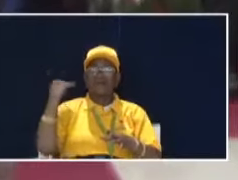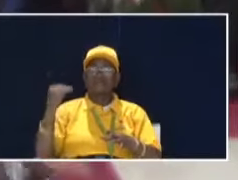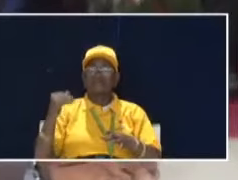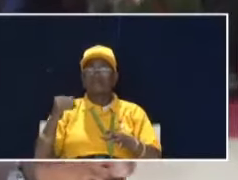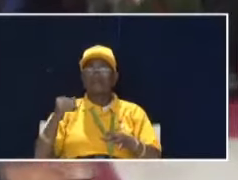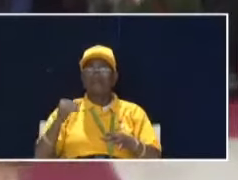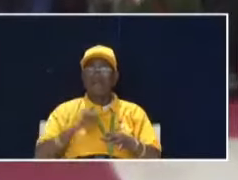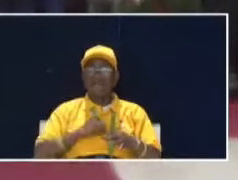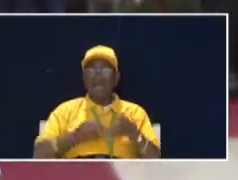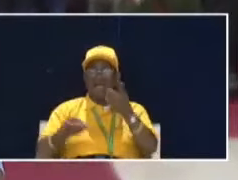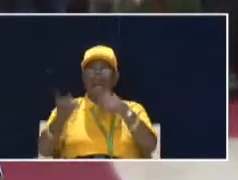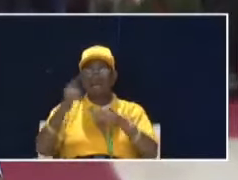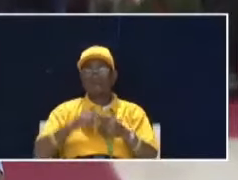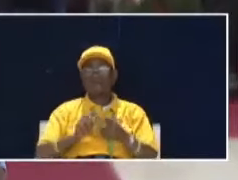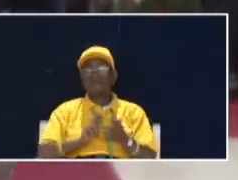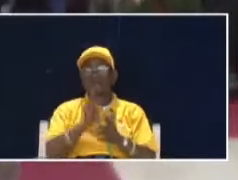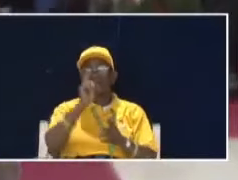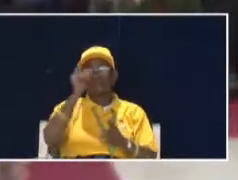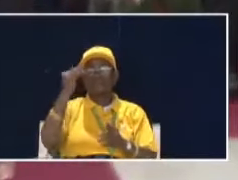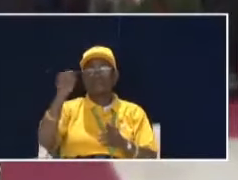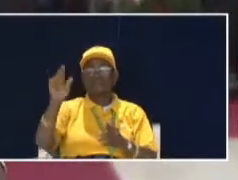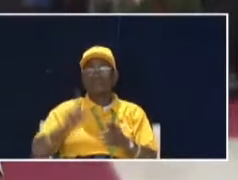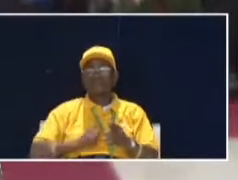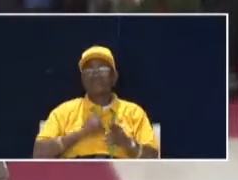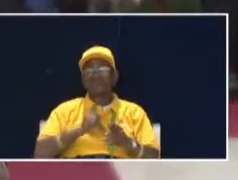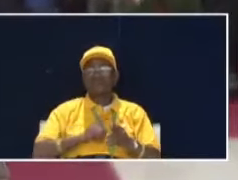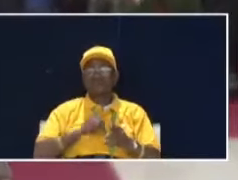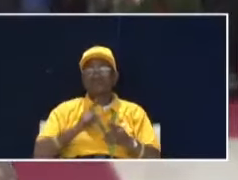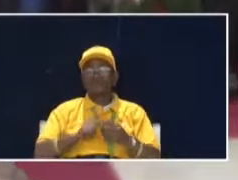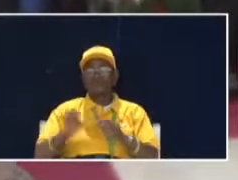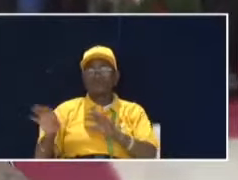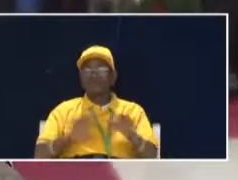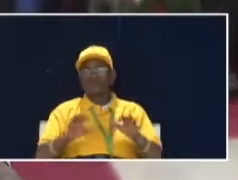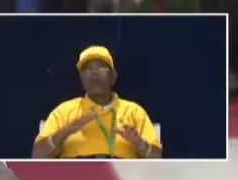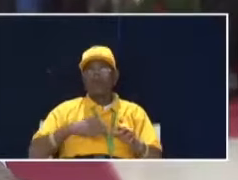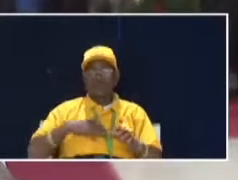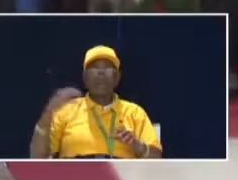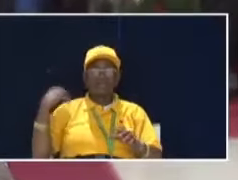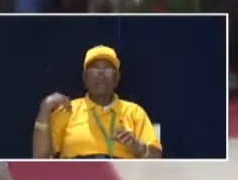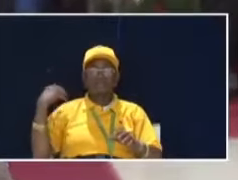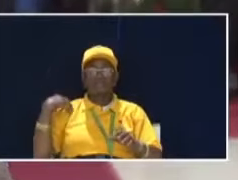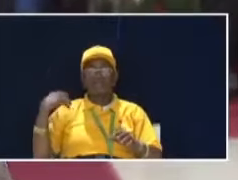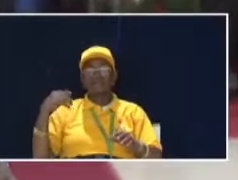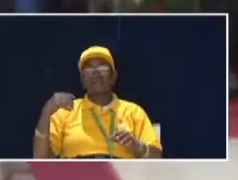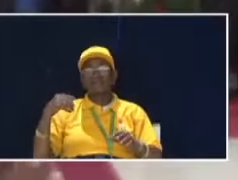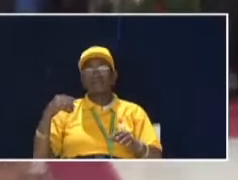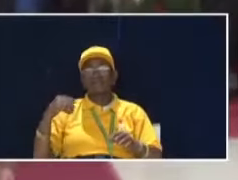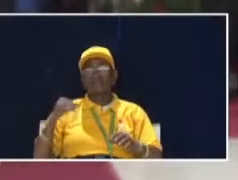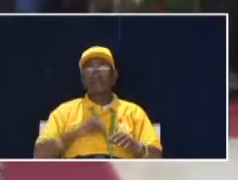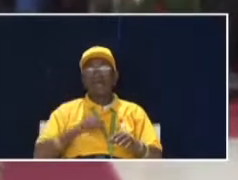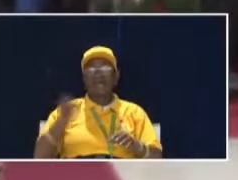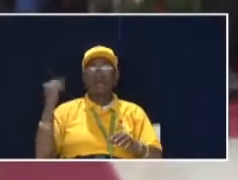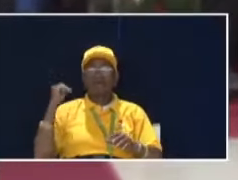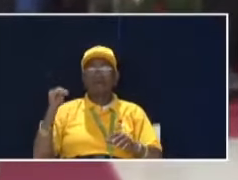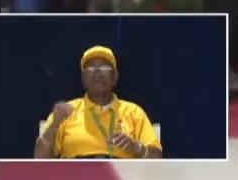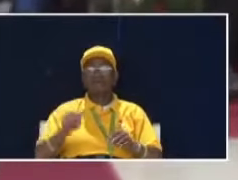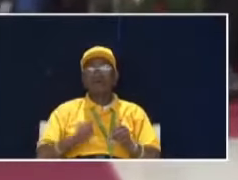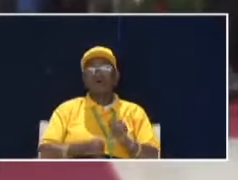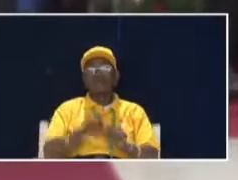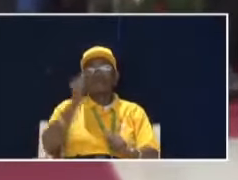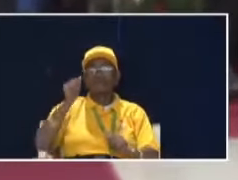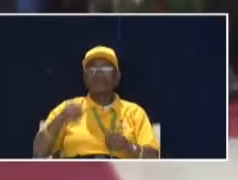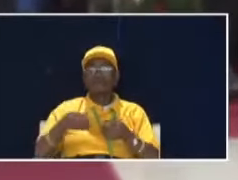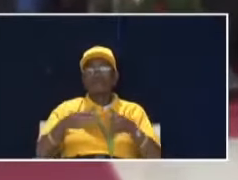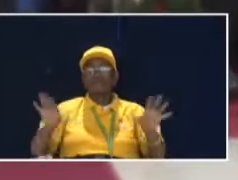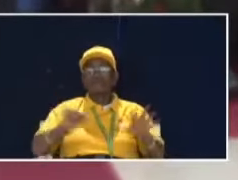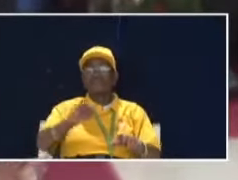passed, and I came to the University of Lagos to do my master's. I was almost finishing when one day I